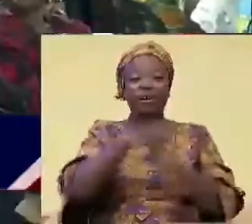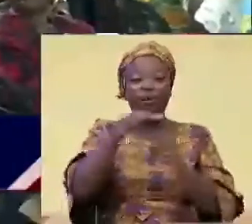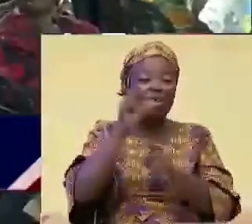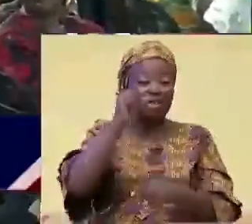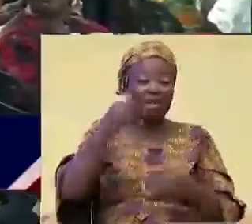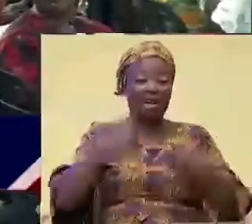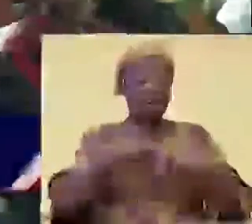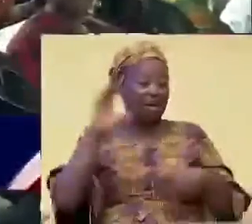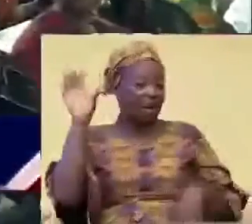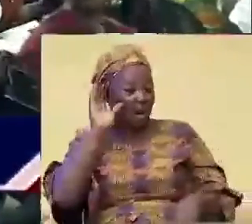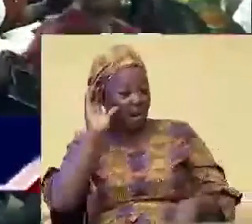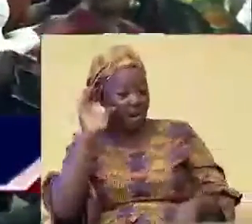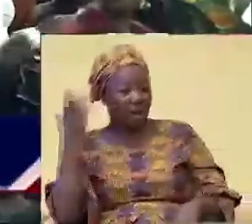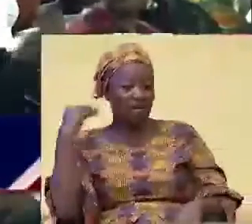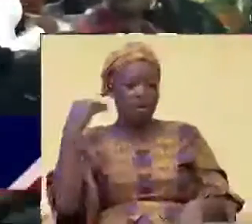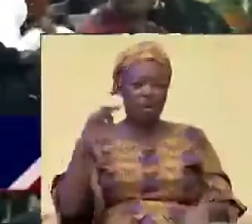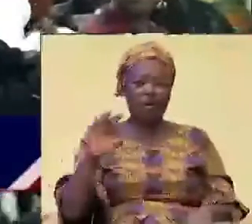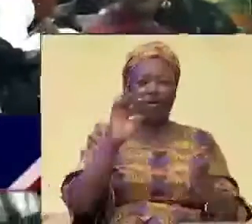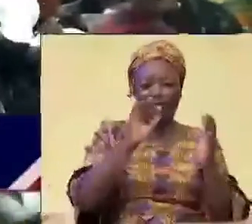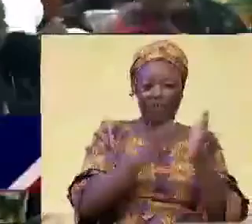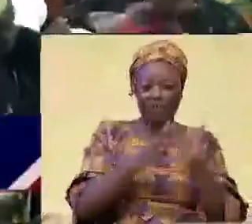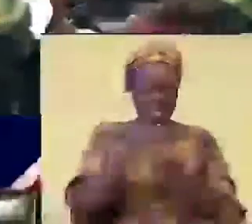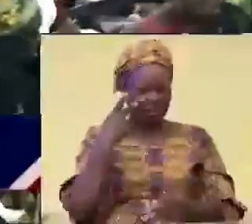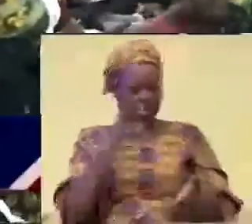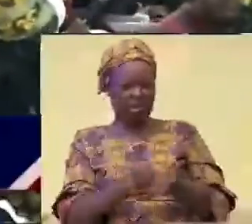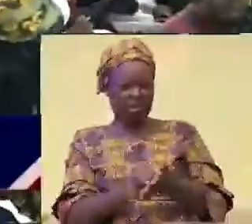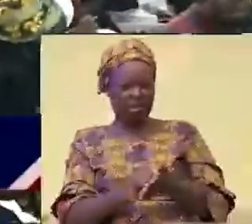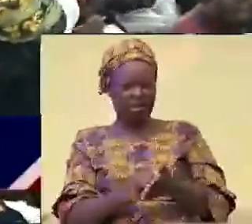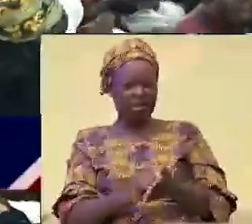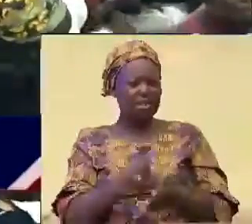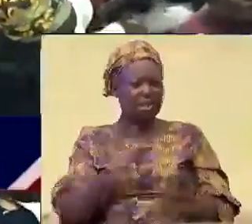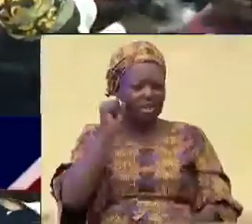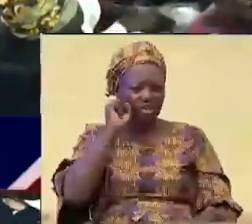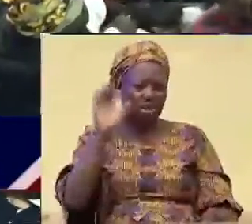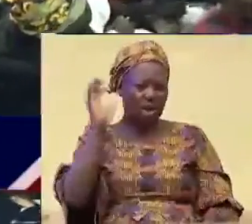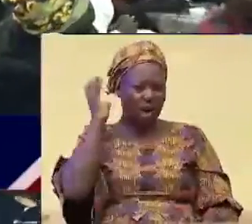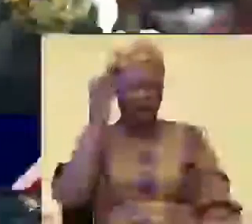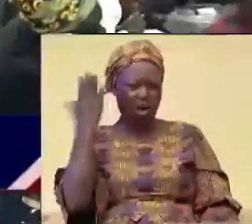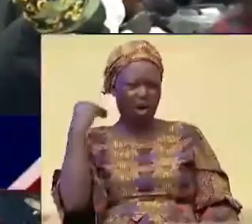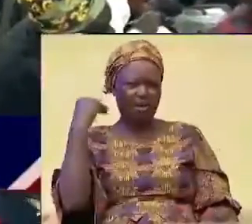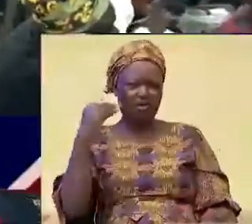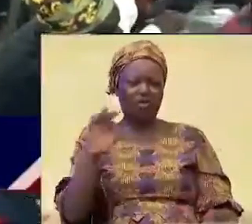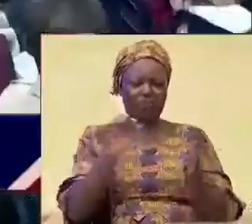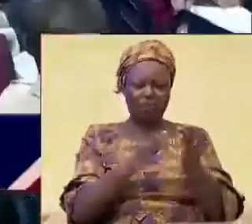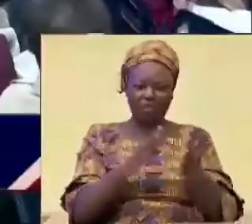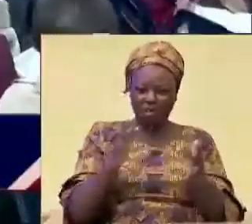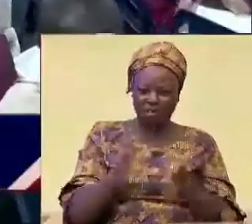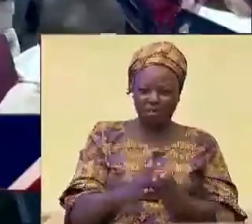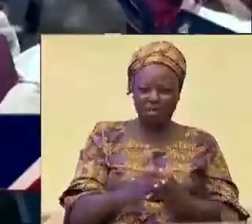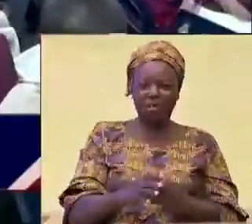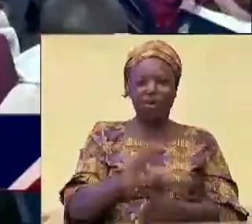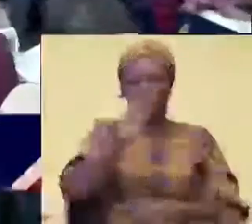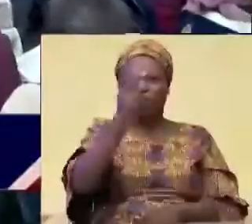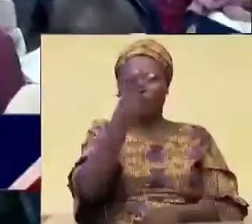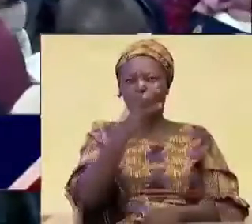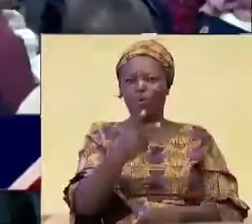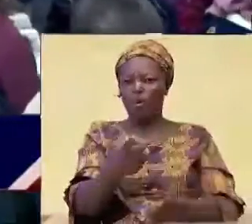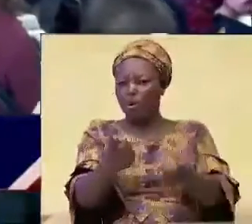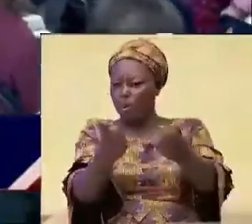had heard of Jesus. Look at that. She heard of Jesus.